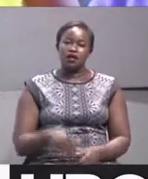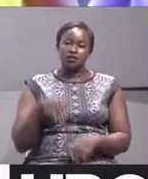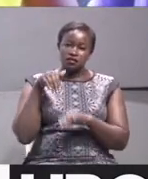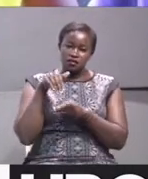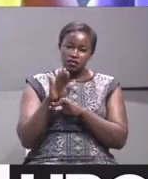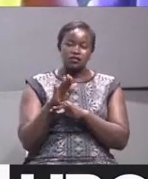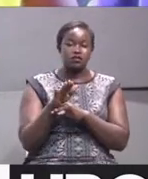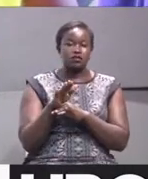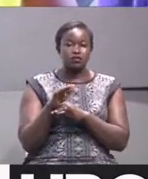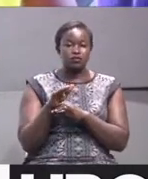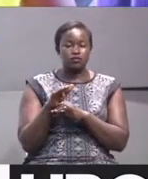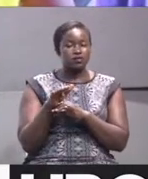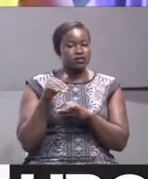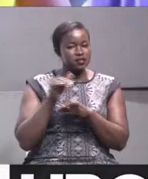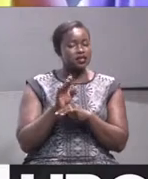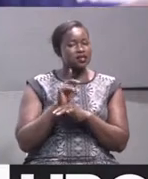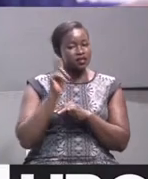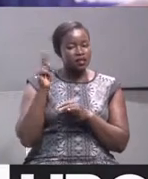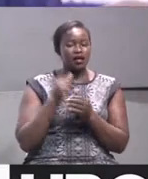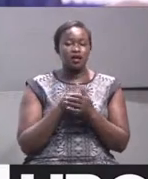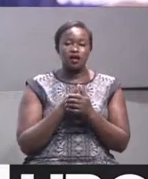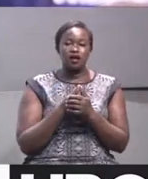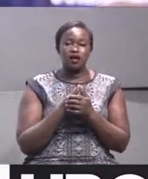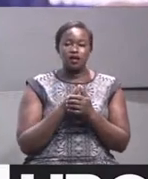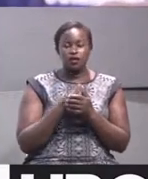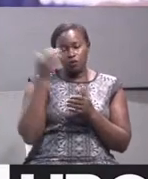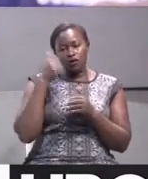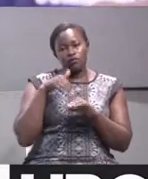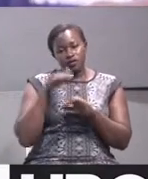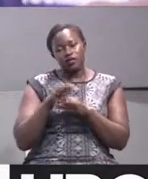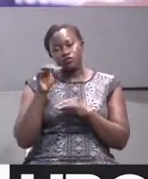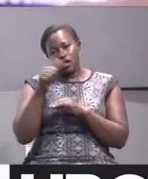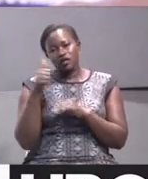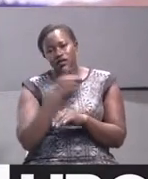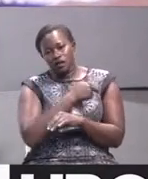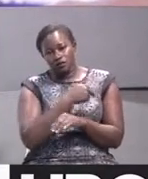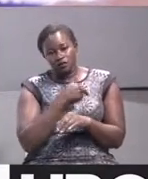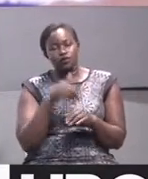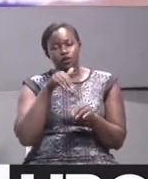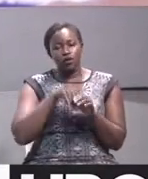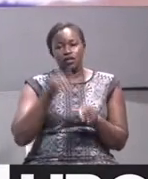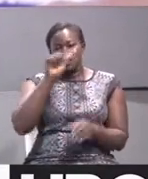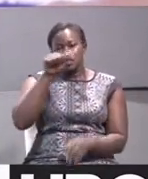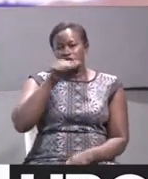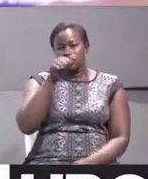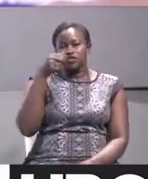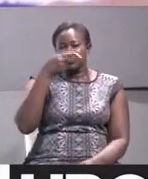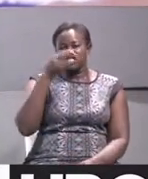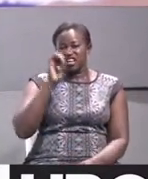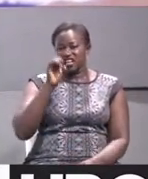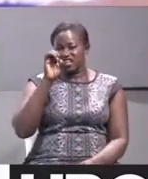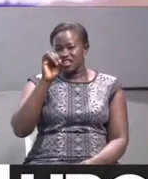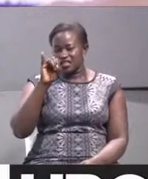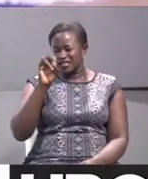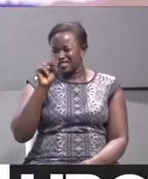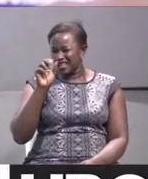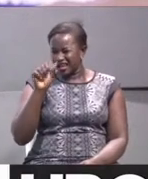is that the Rotary International has a tie-up with one of the hospitals in Chennai, where these patients are going